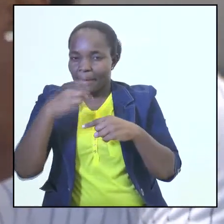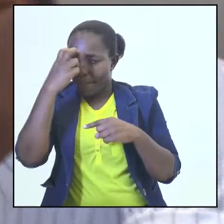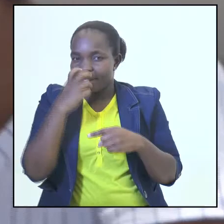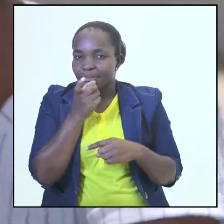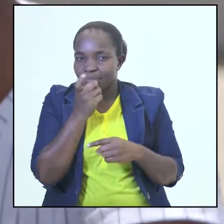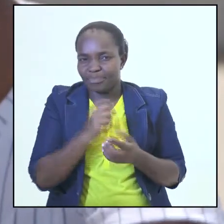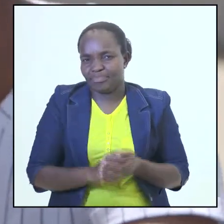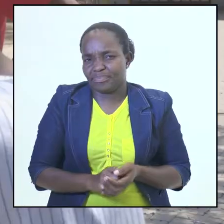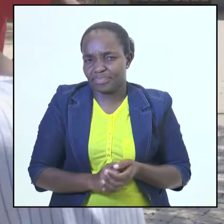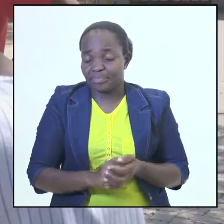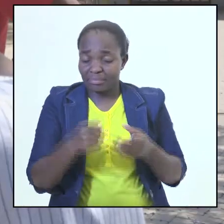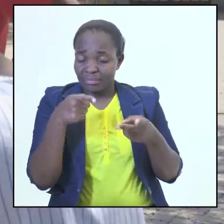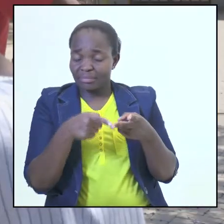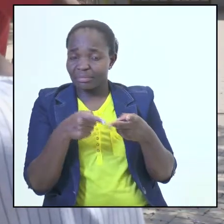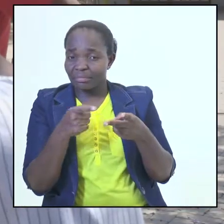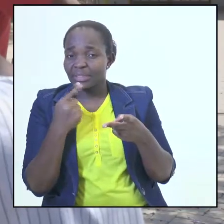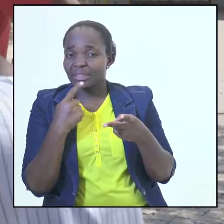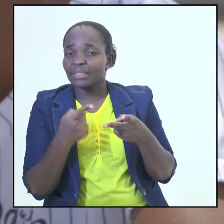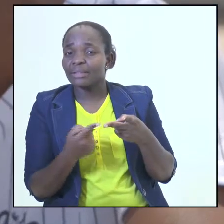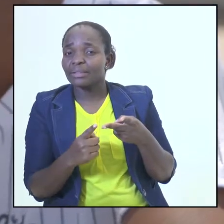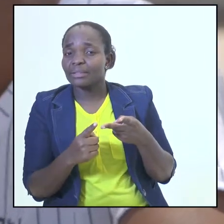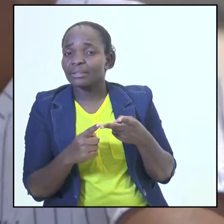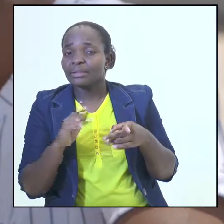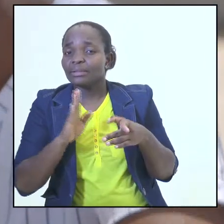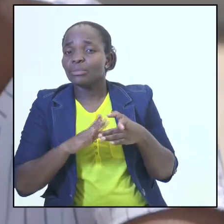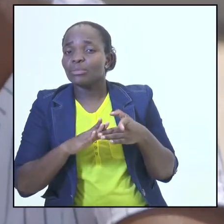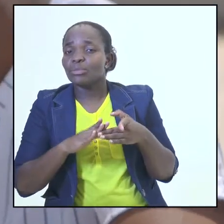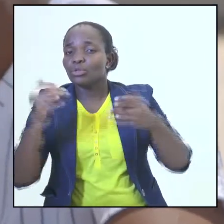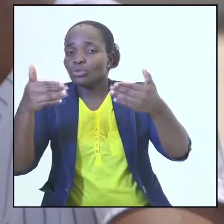look. It also says it gives a clear description about what conservation is.